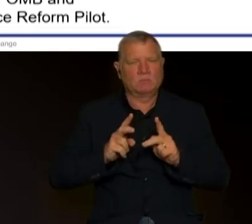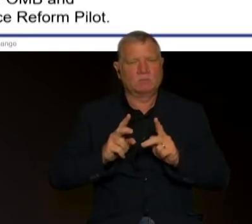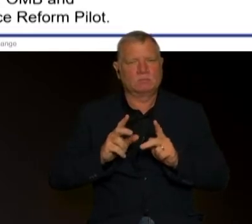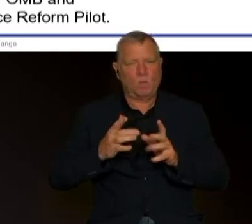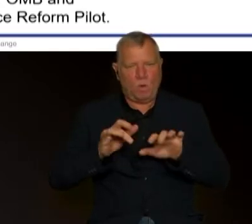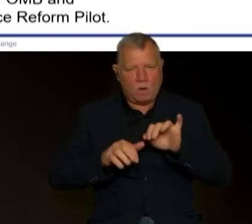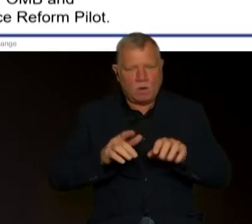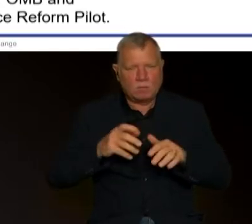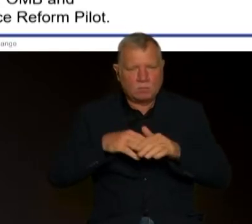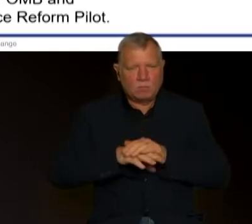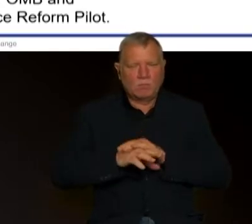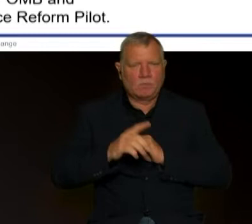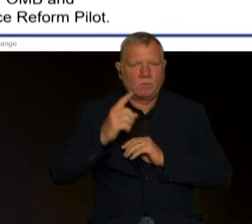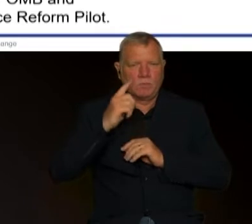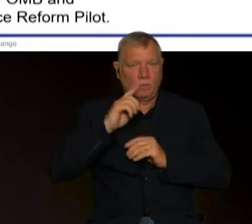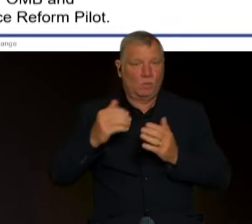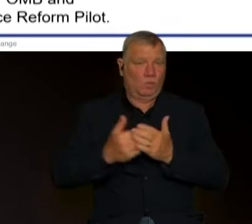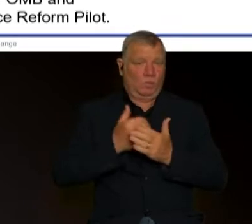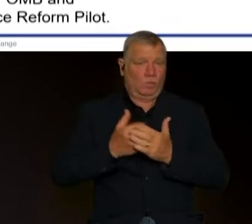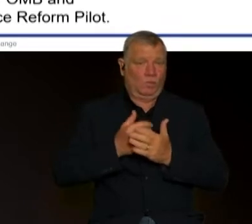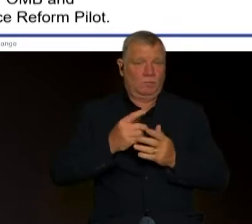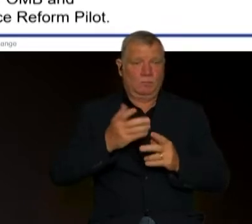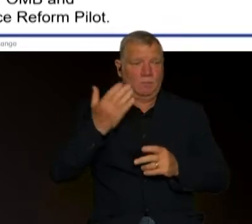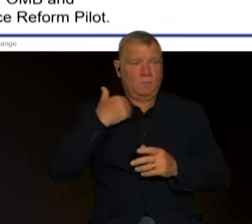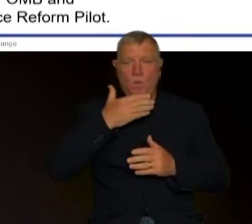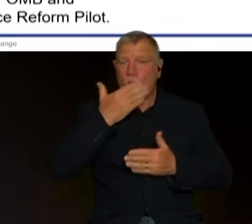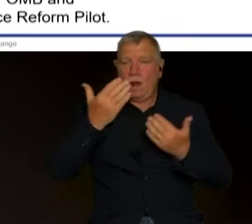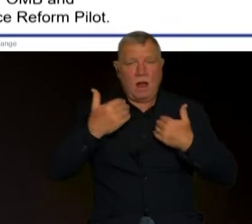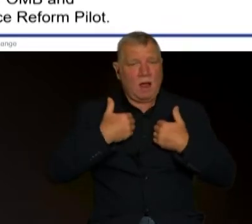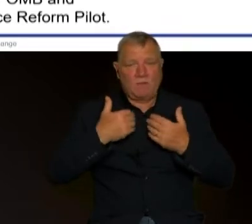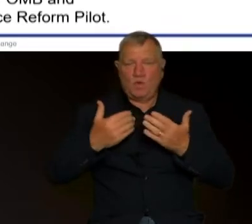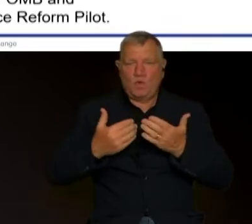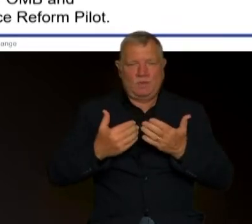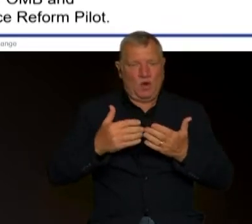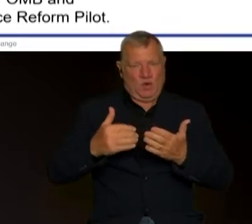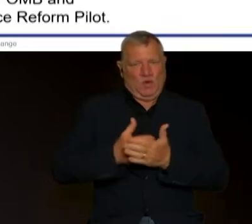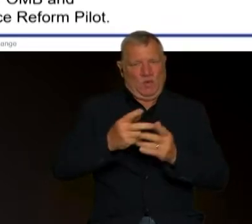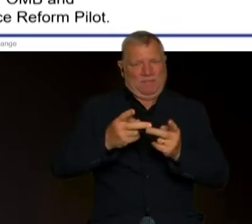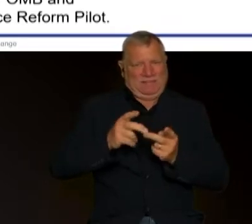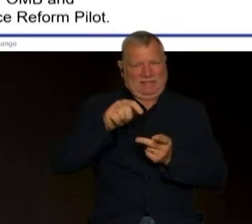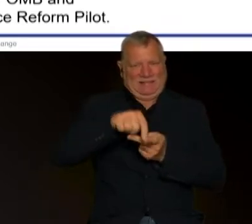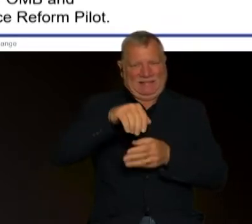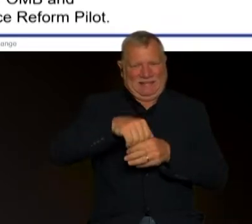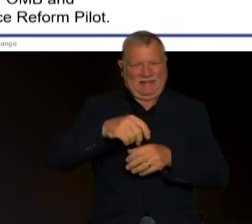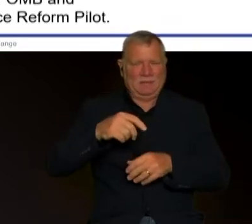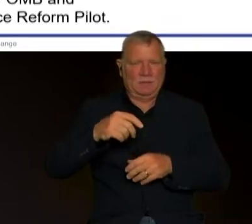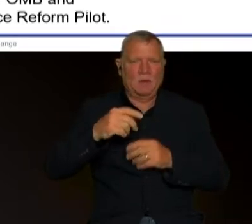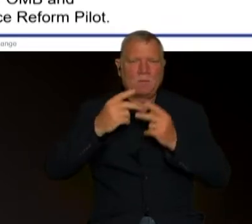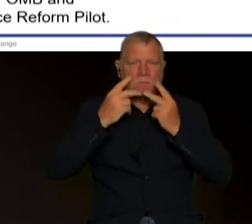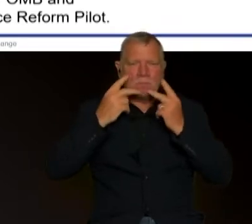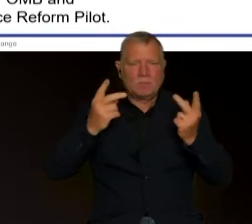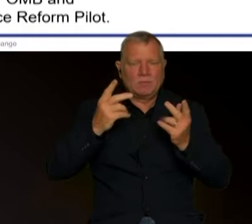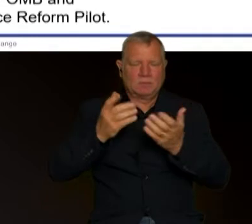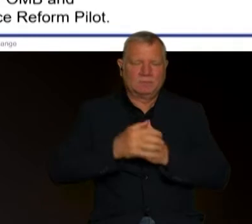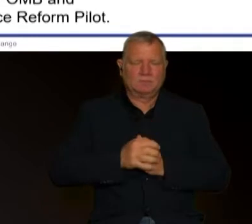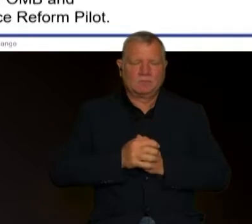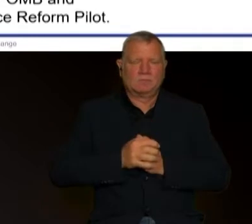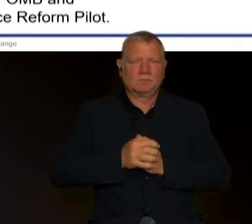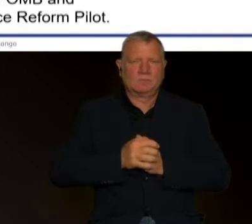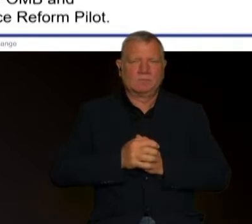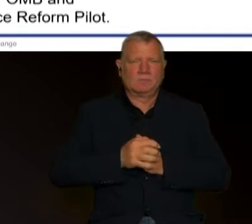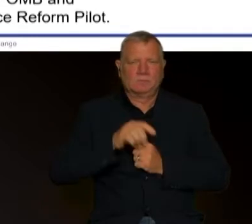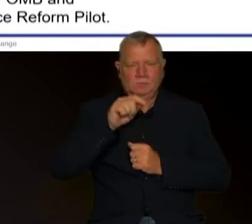applied for the data scientist position, which had never existed in the government of Puerto Rico before, and